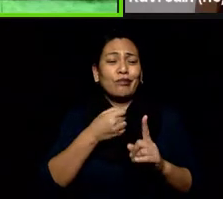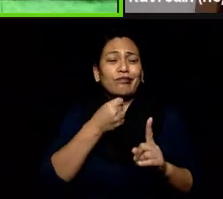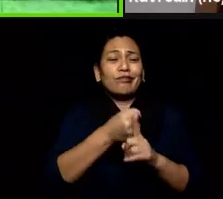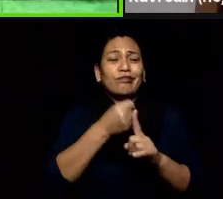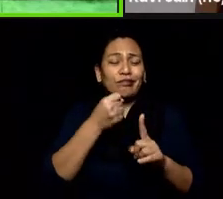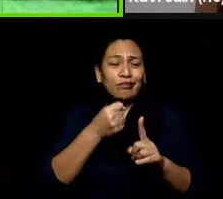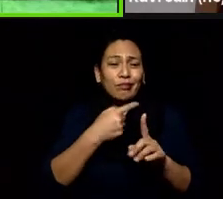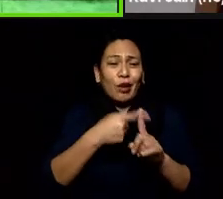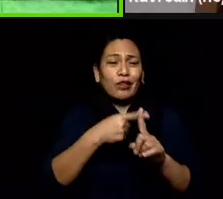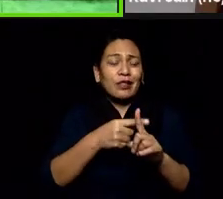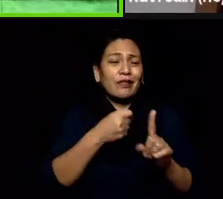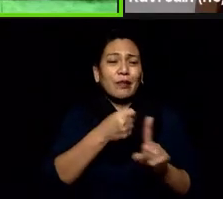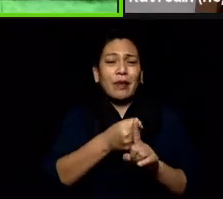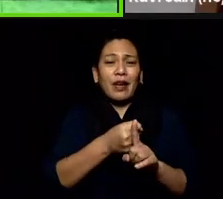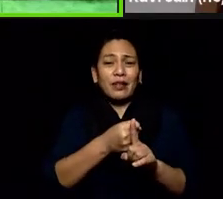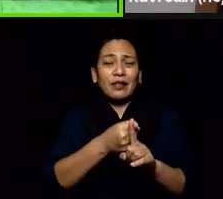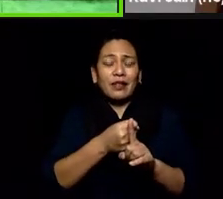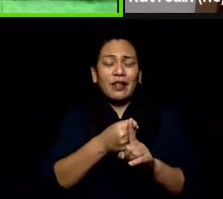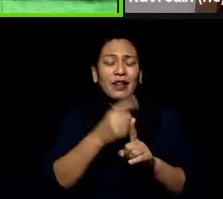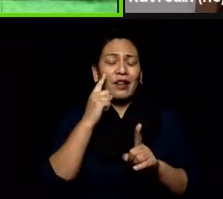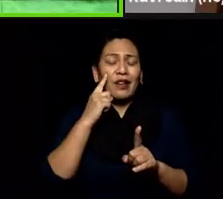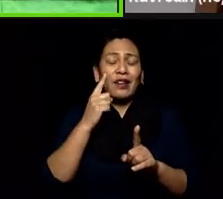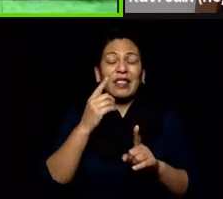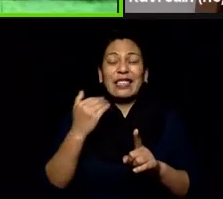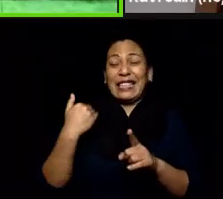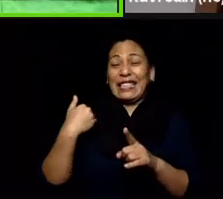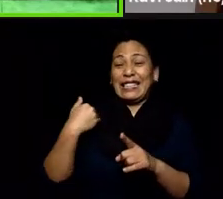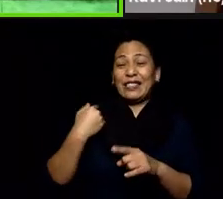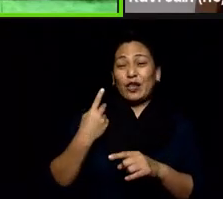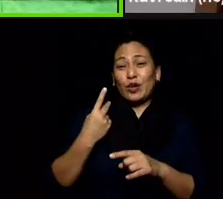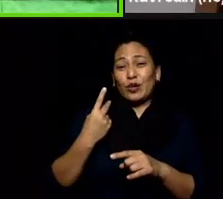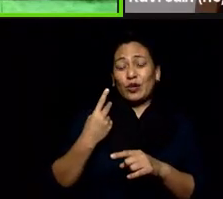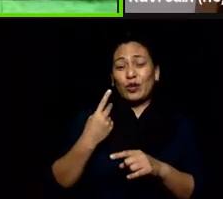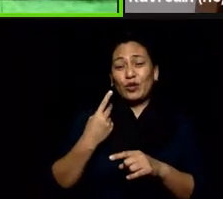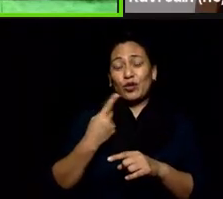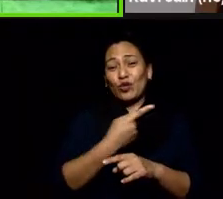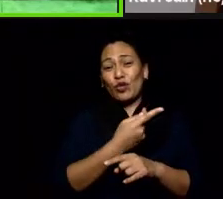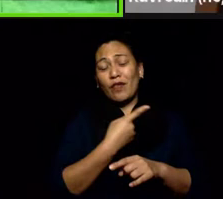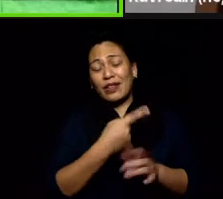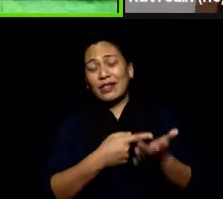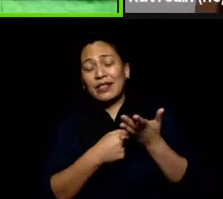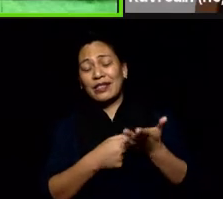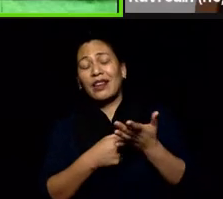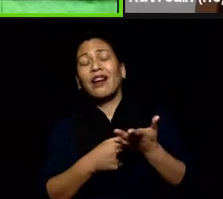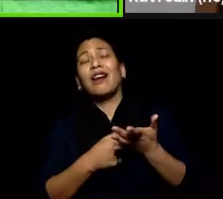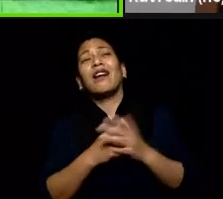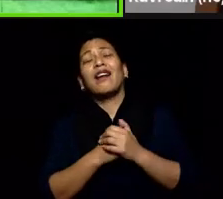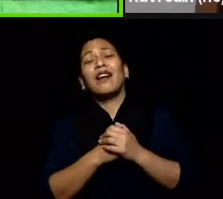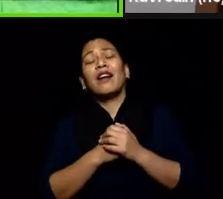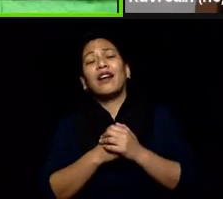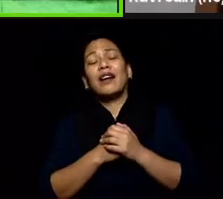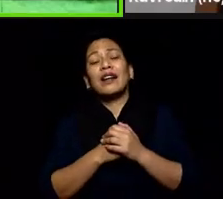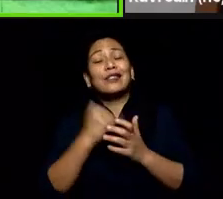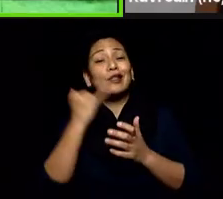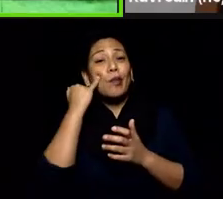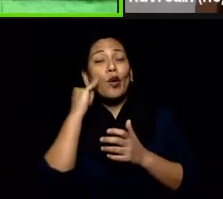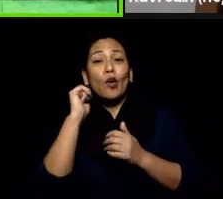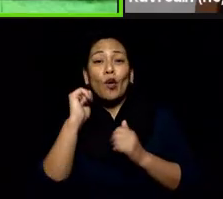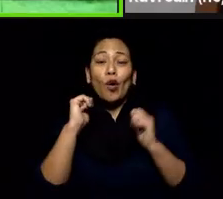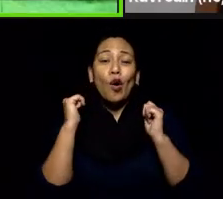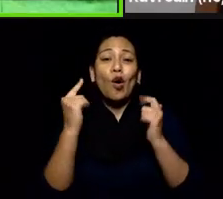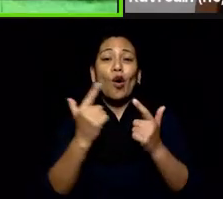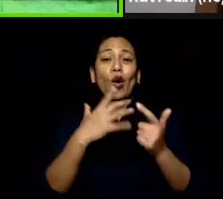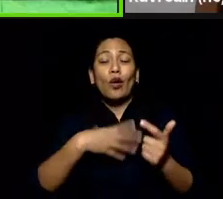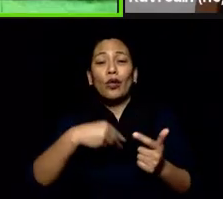words, you and I spoke the other night about, like, well, what happens if all of the white leaders were